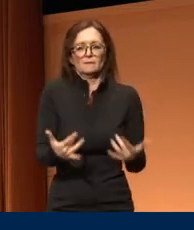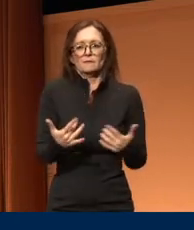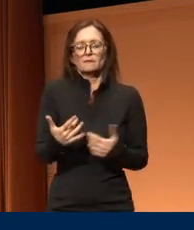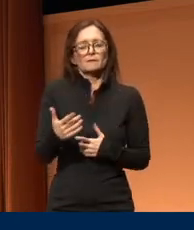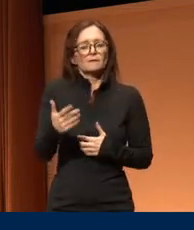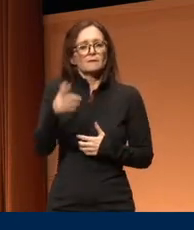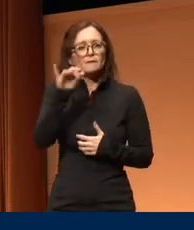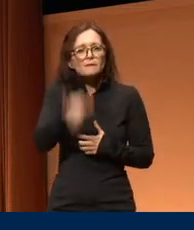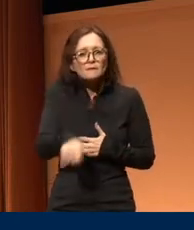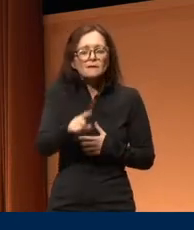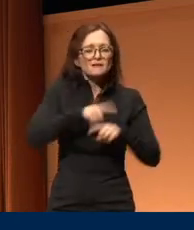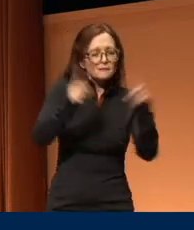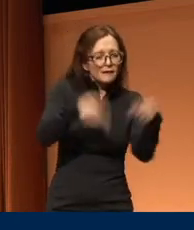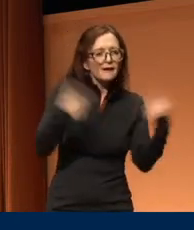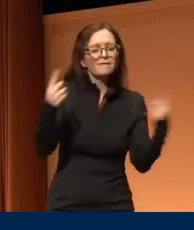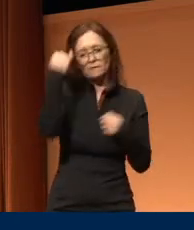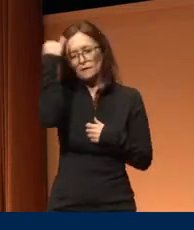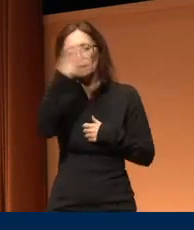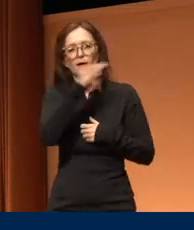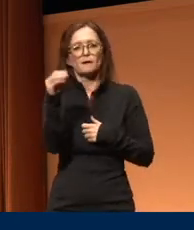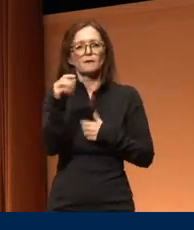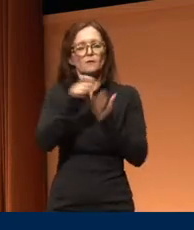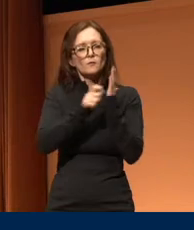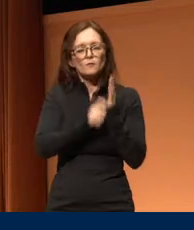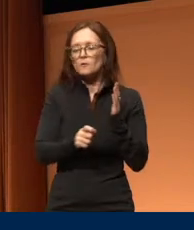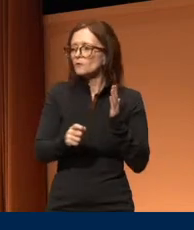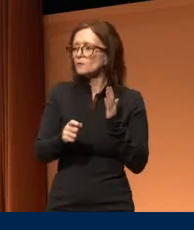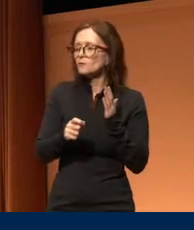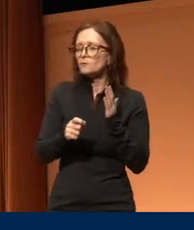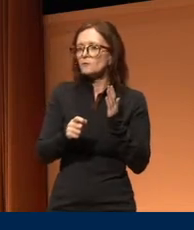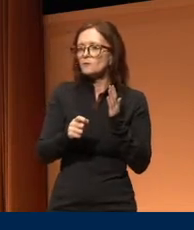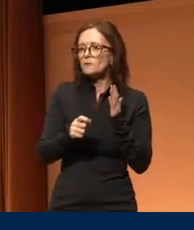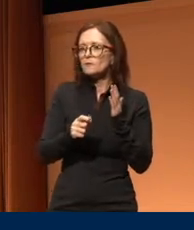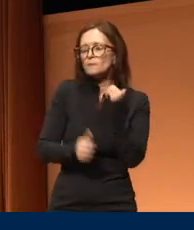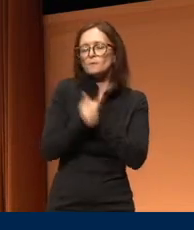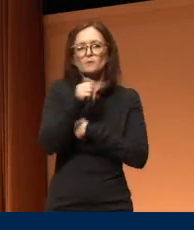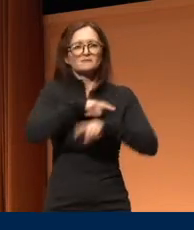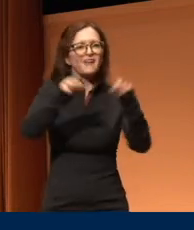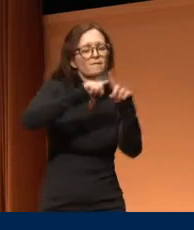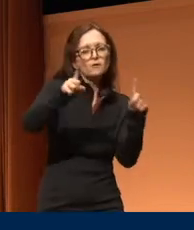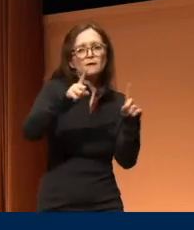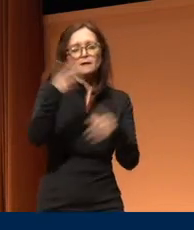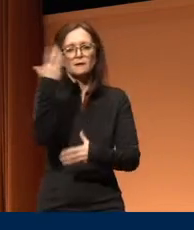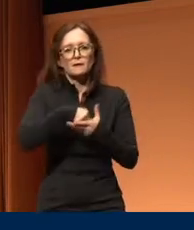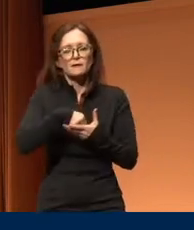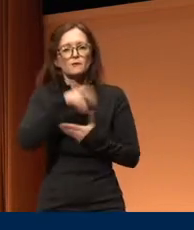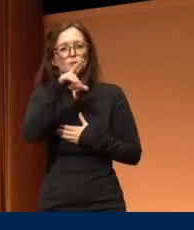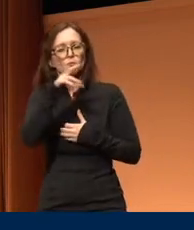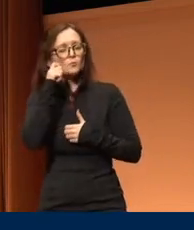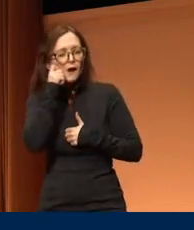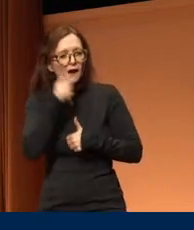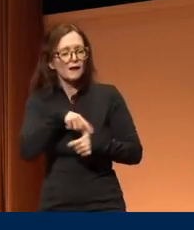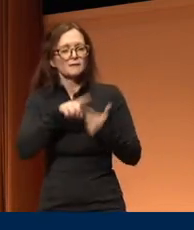that partisan ideology has risen above most other differences, including race,